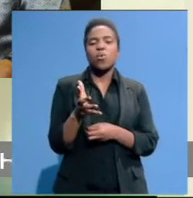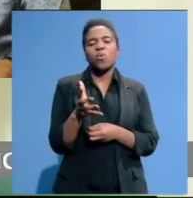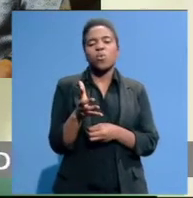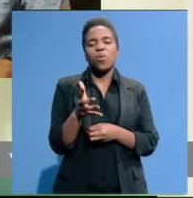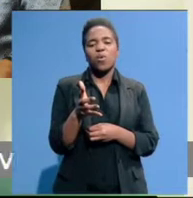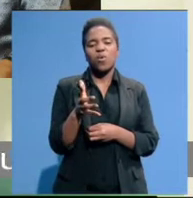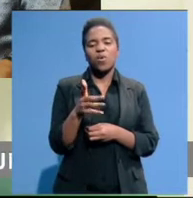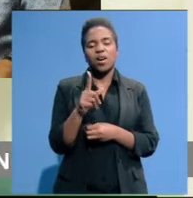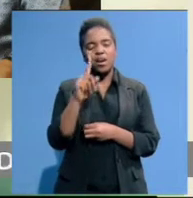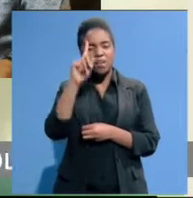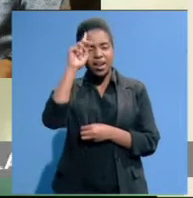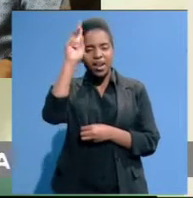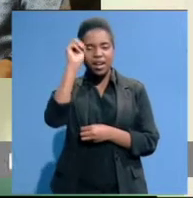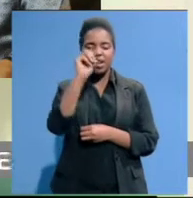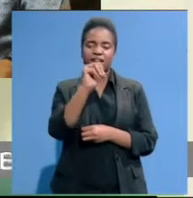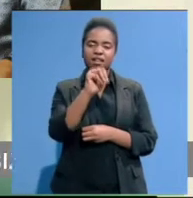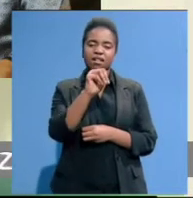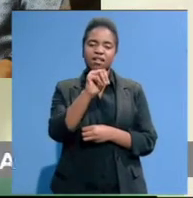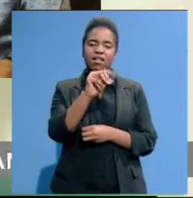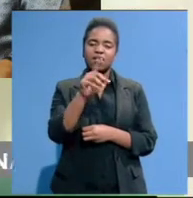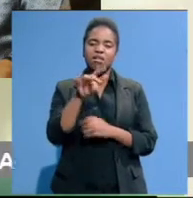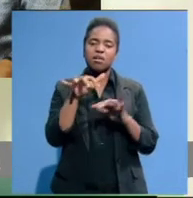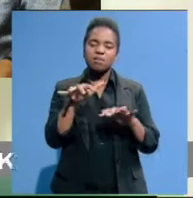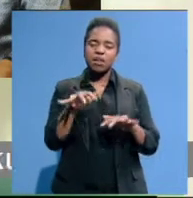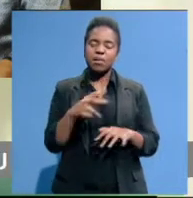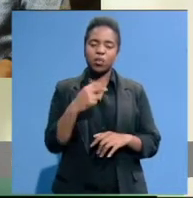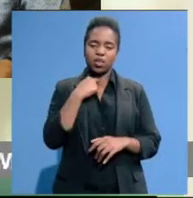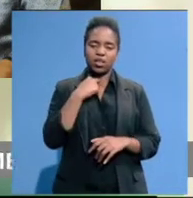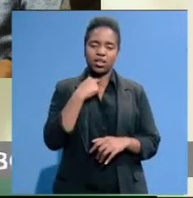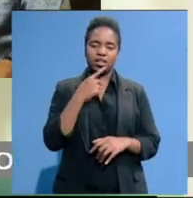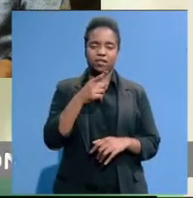at the inauguration of Dr. Mandela. Can you take us through that moment?